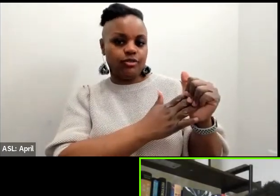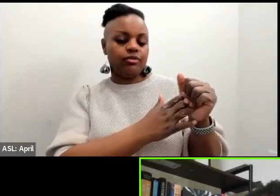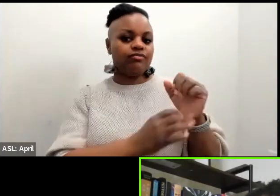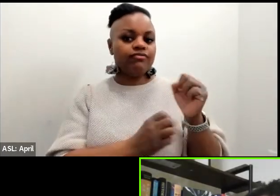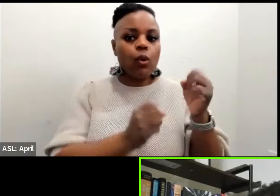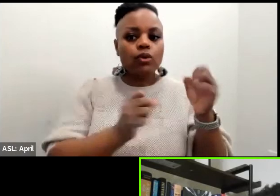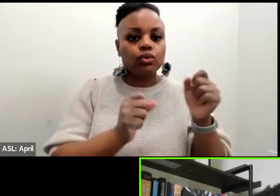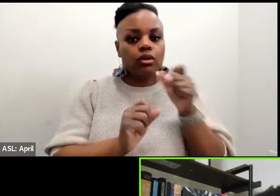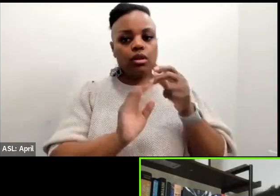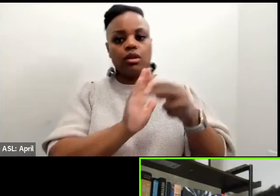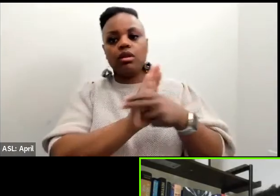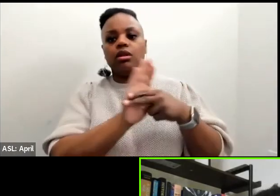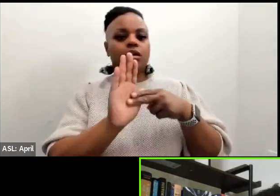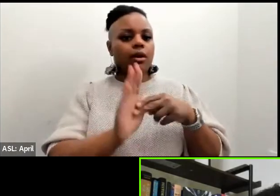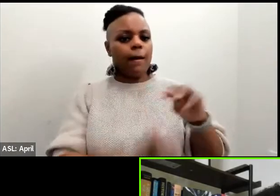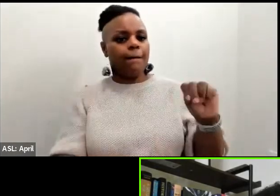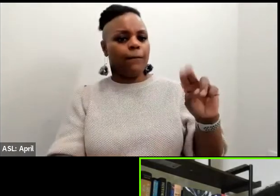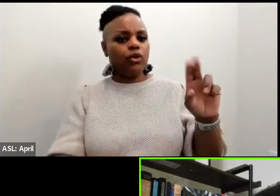do in the book